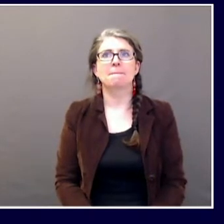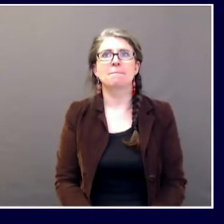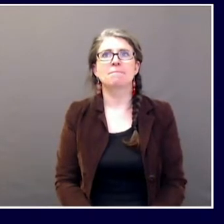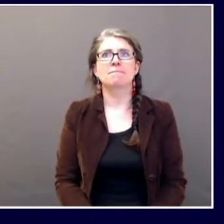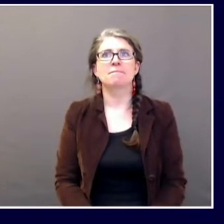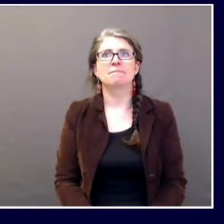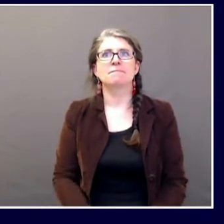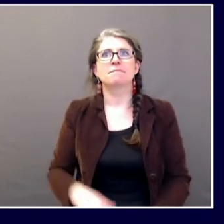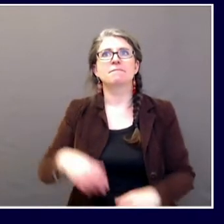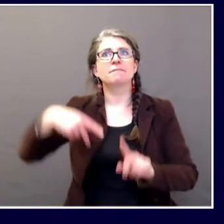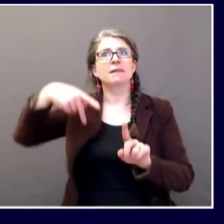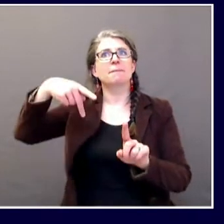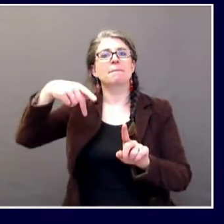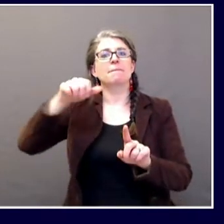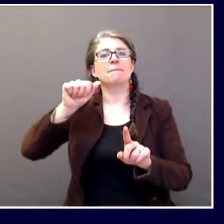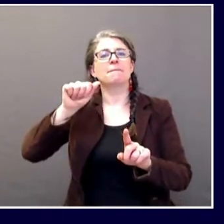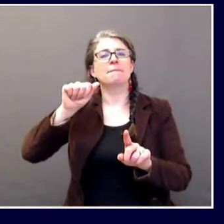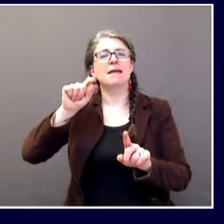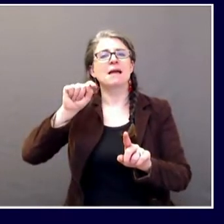from the AP.